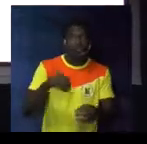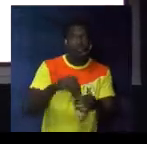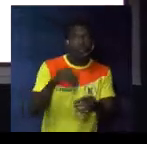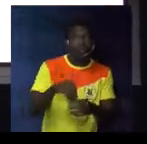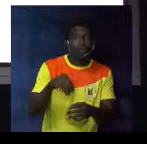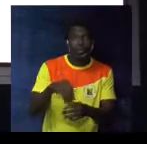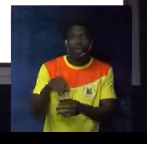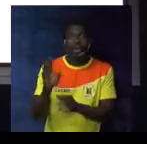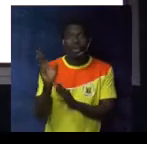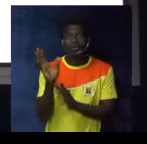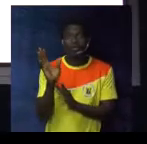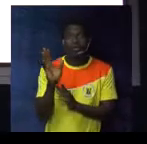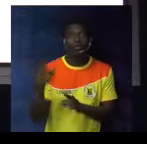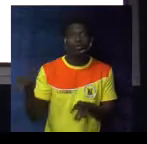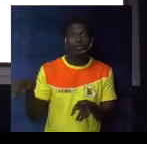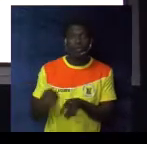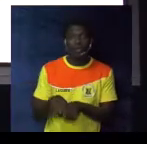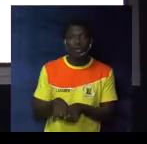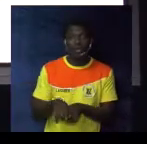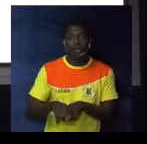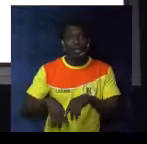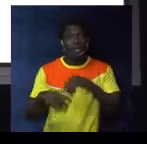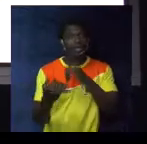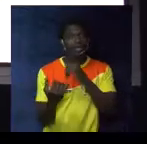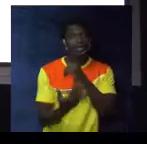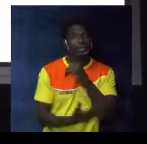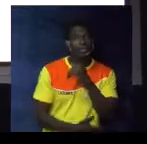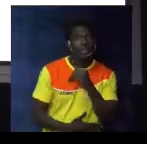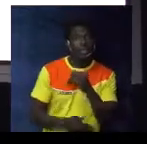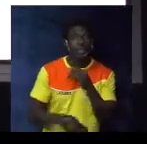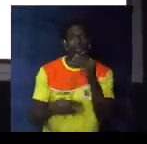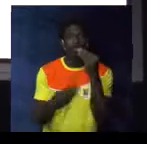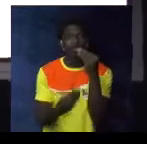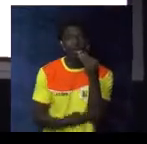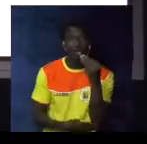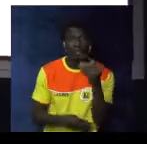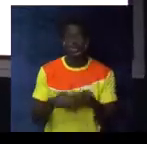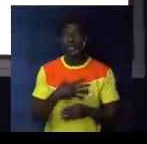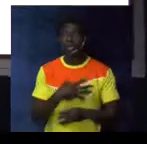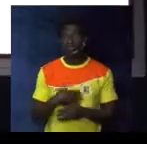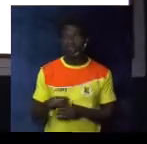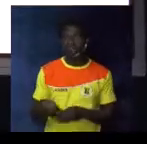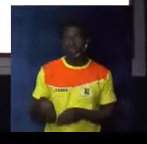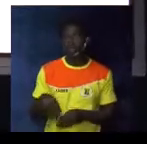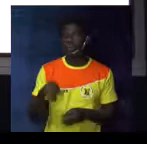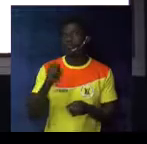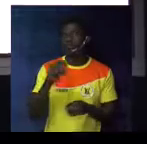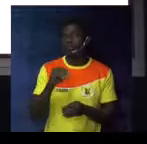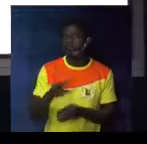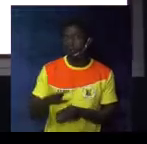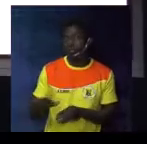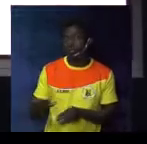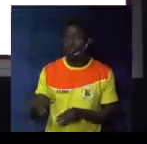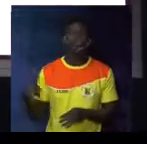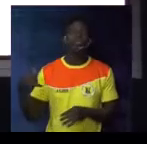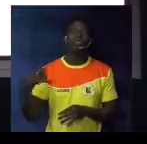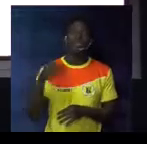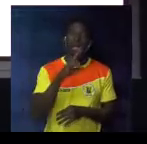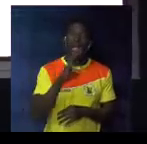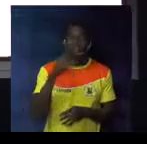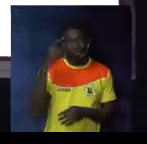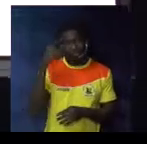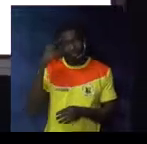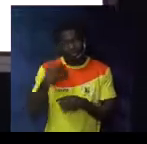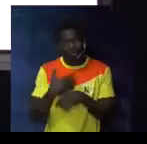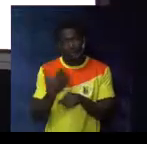making ridges to plant crops like yam, cassava, and so on. They are used for